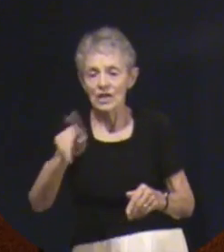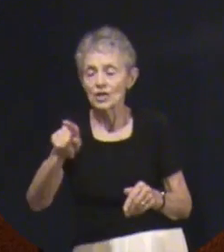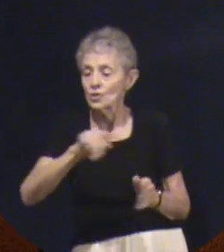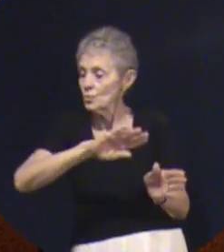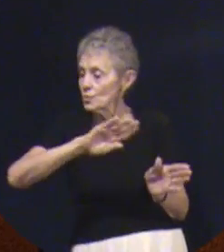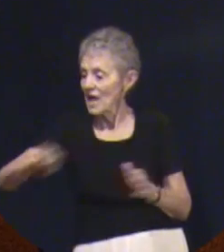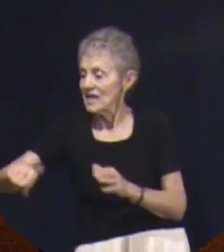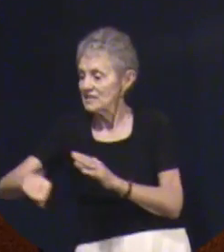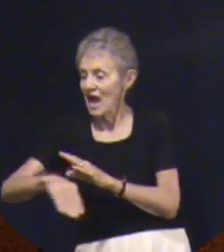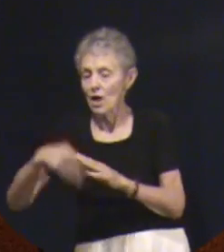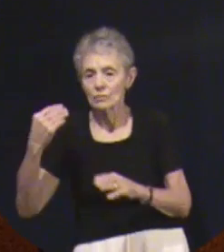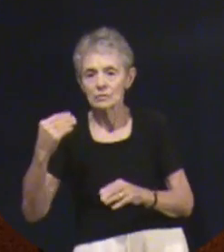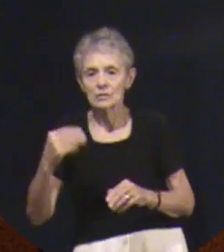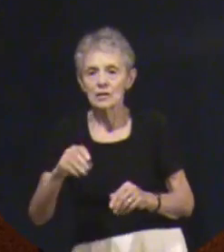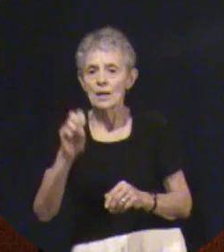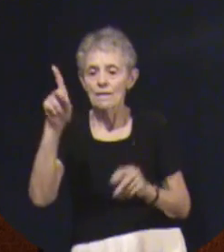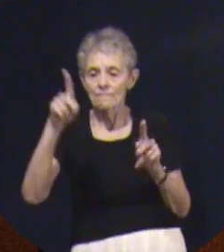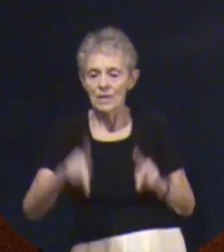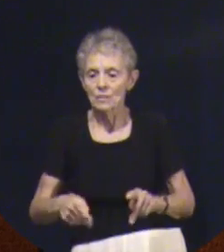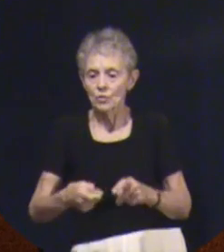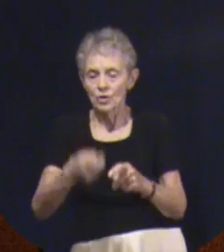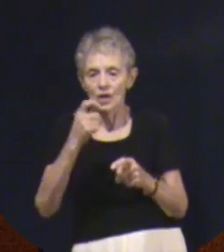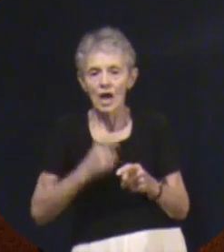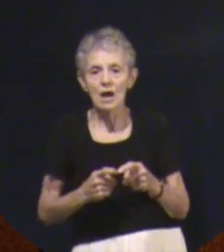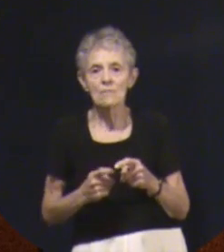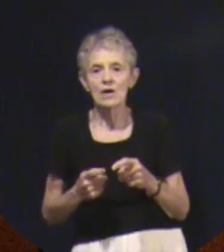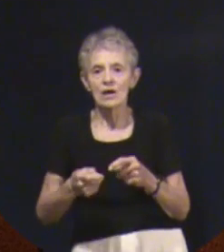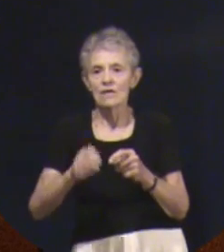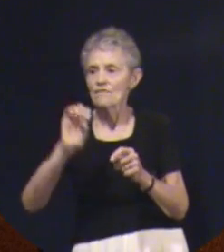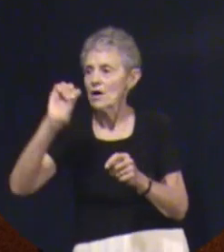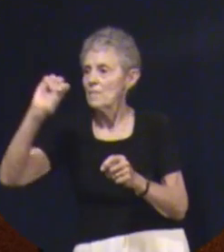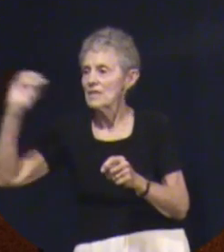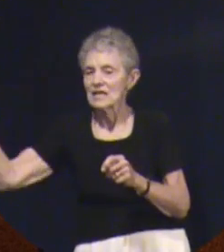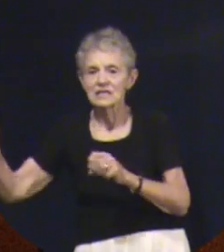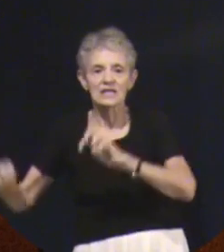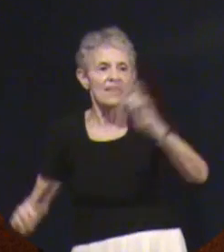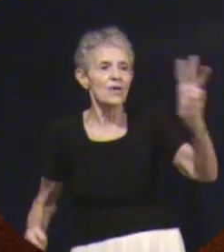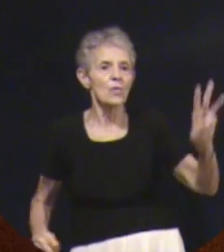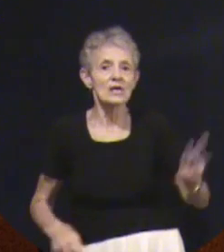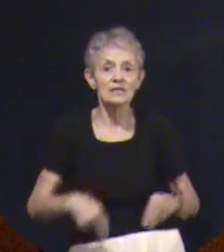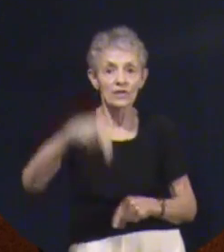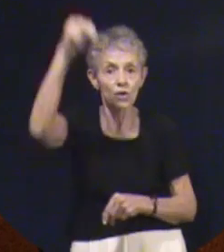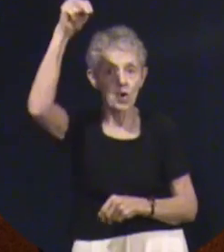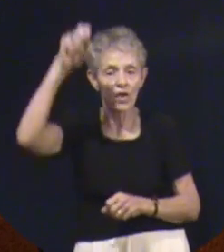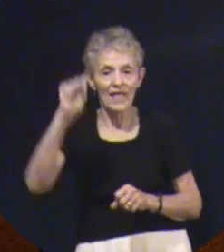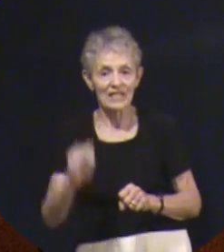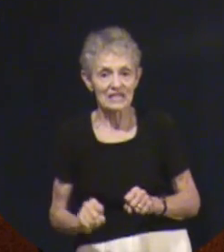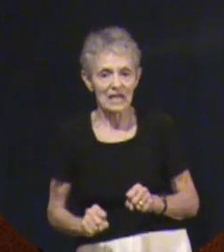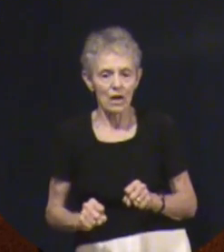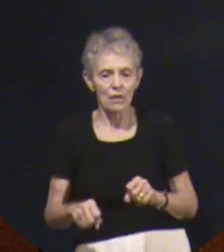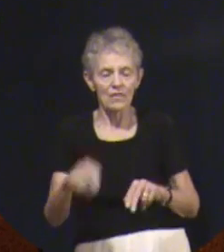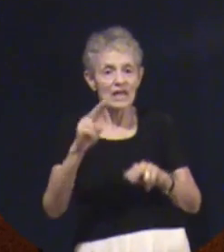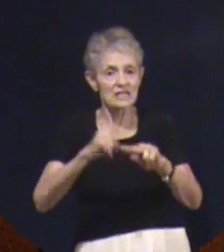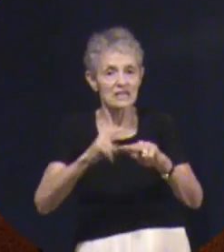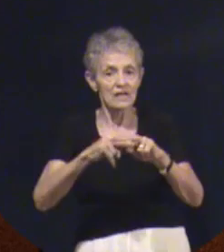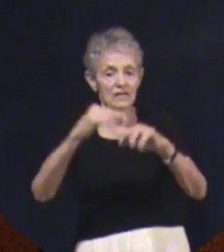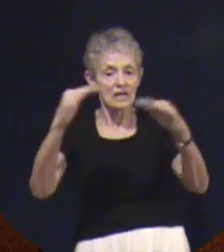people will come from east and west, and from the north and the south, and will recline at table in the kingdom of